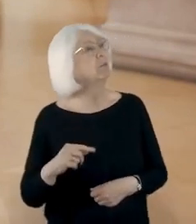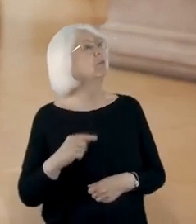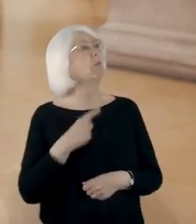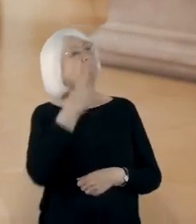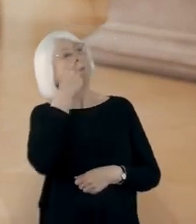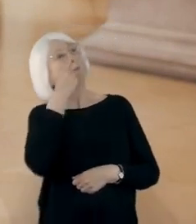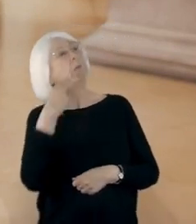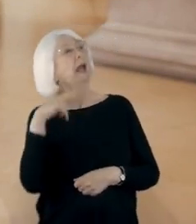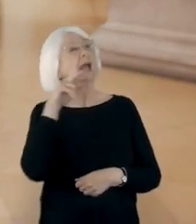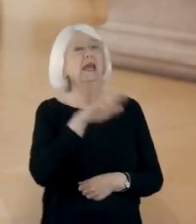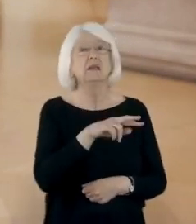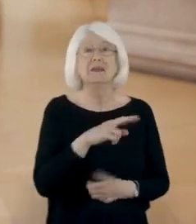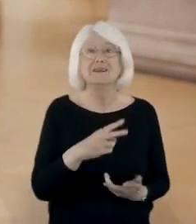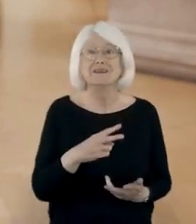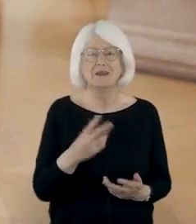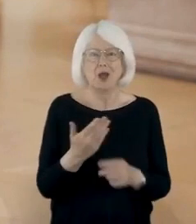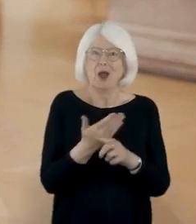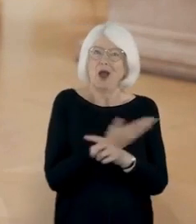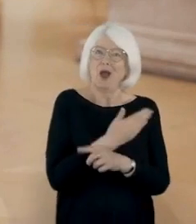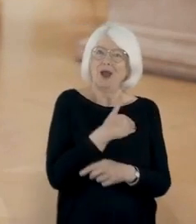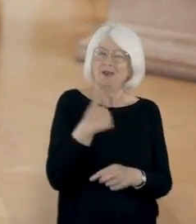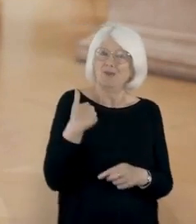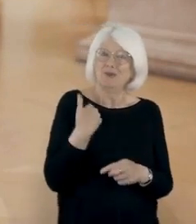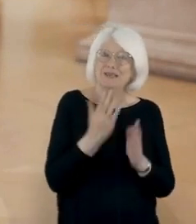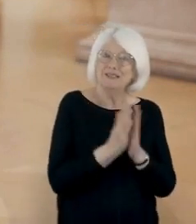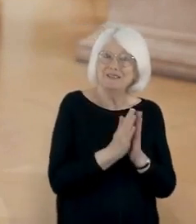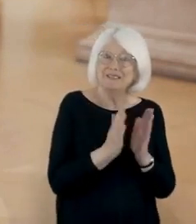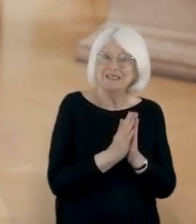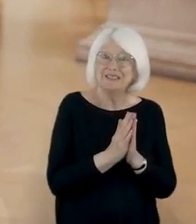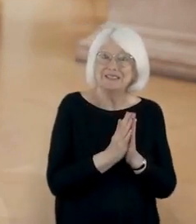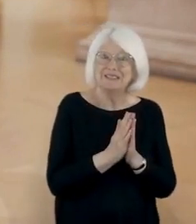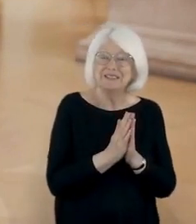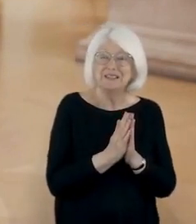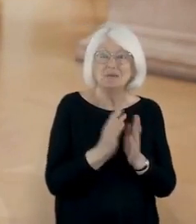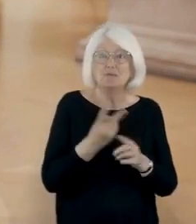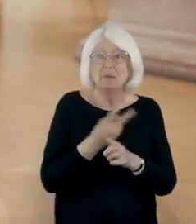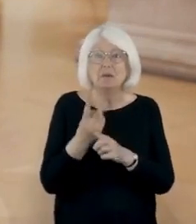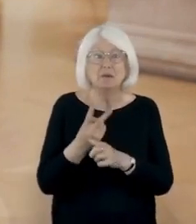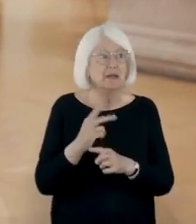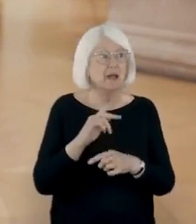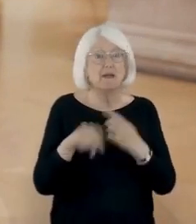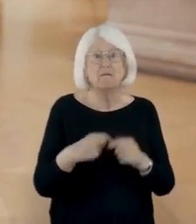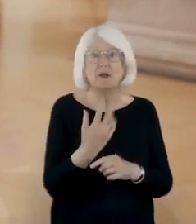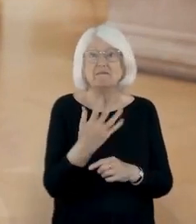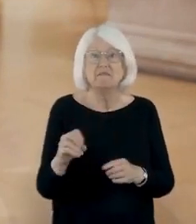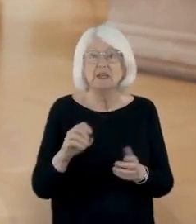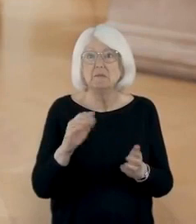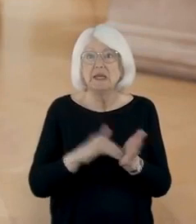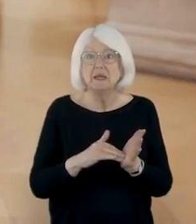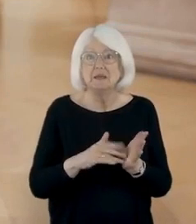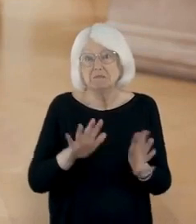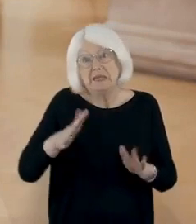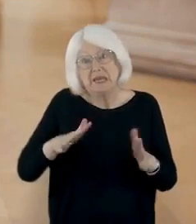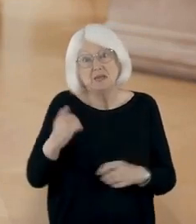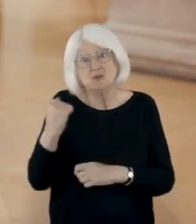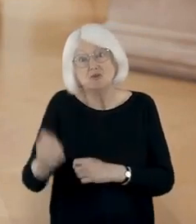glimpse inside. Early morning services for commuters repeated every 15 minutes in case they miss a train. Lunchtime choral